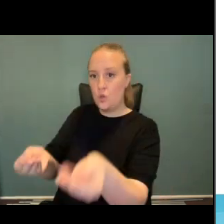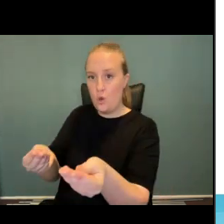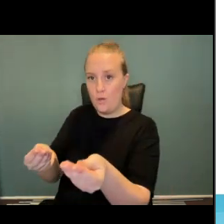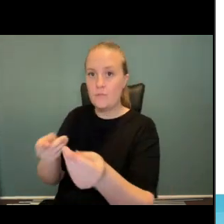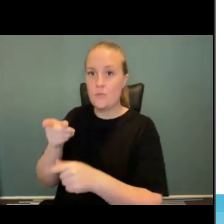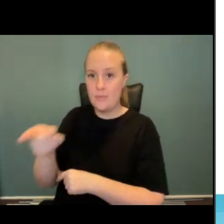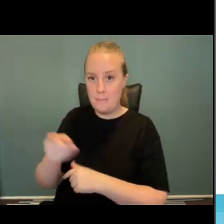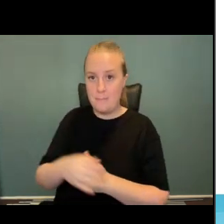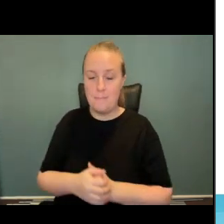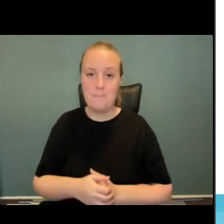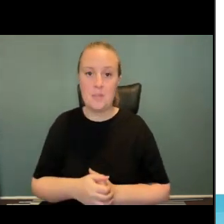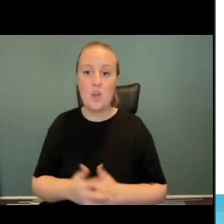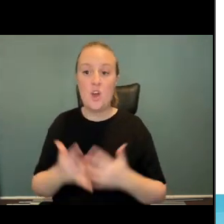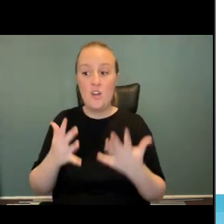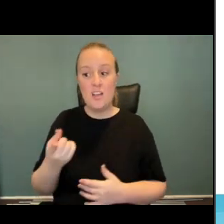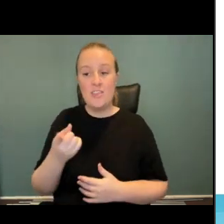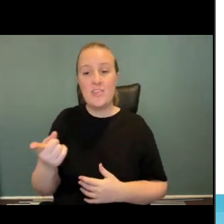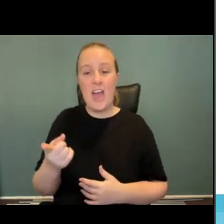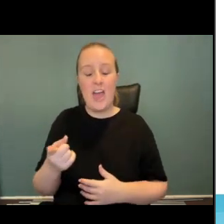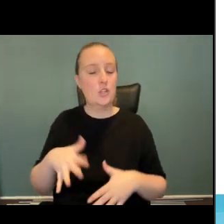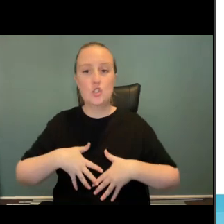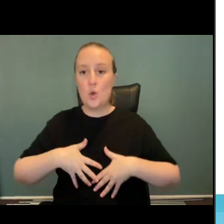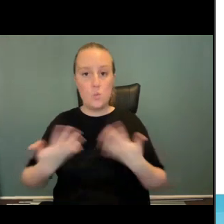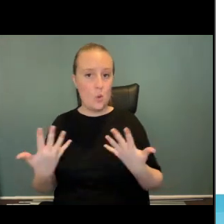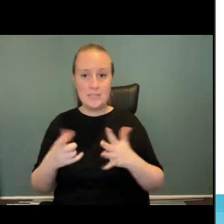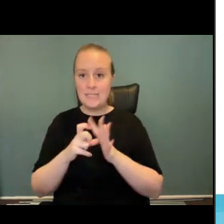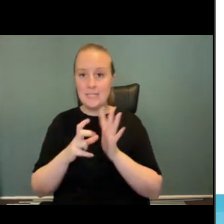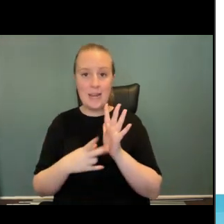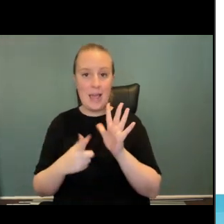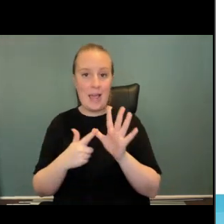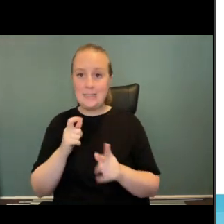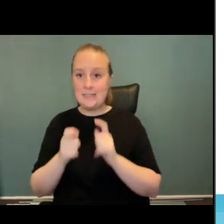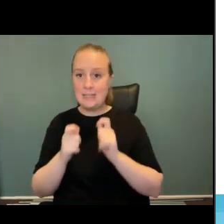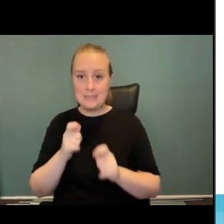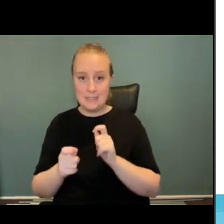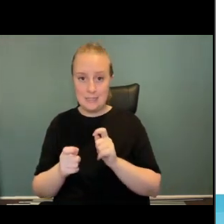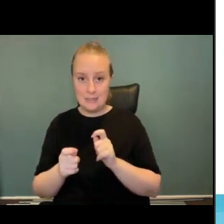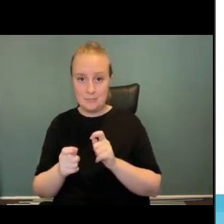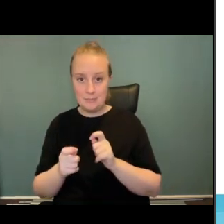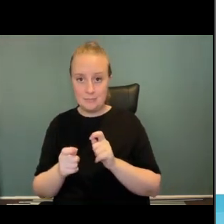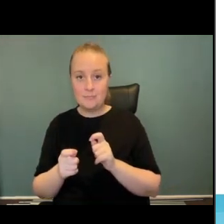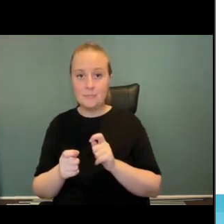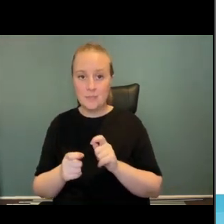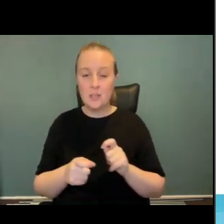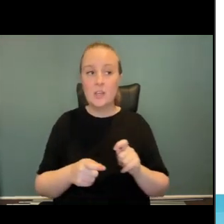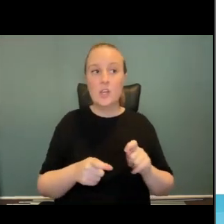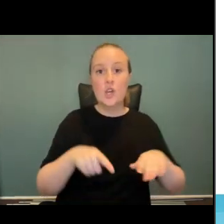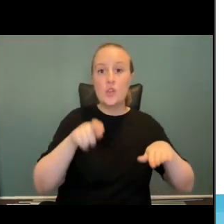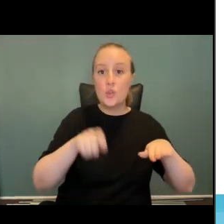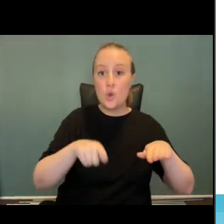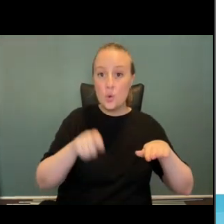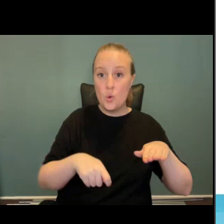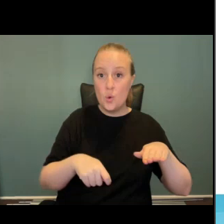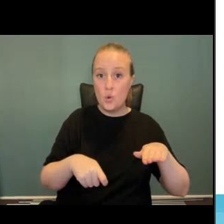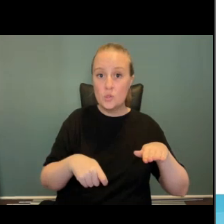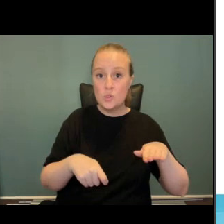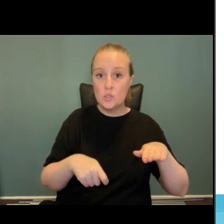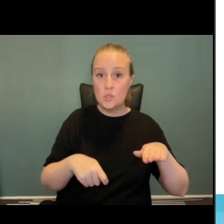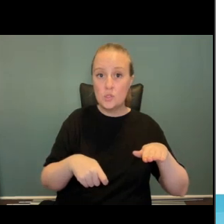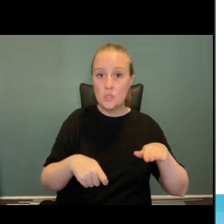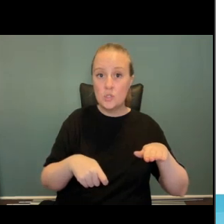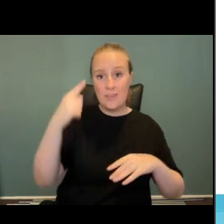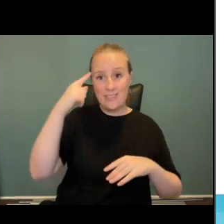even do the DNA testing, and then the court will take the view that if a man had been told that he was the father of a child